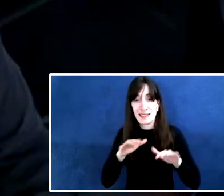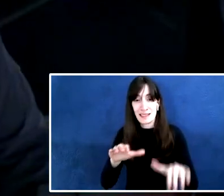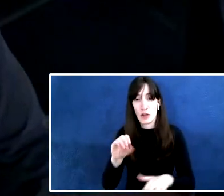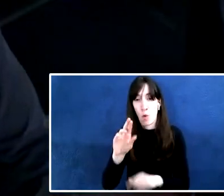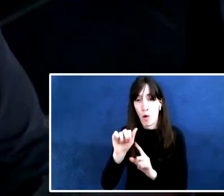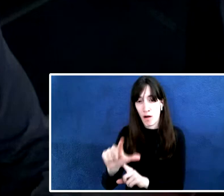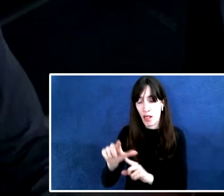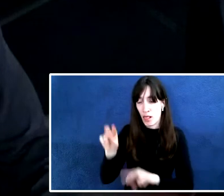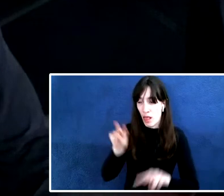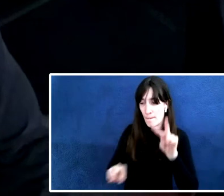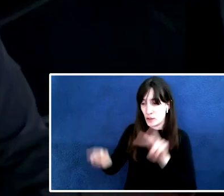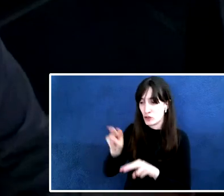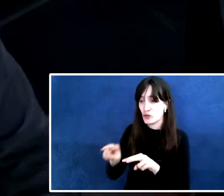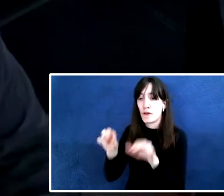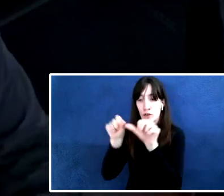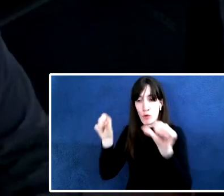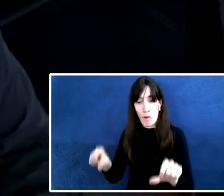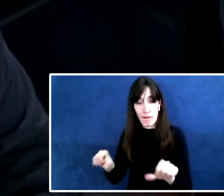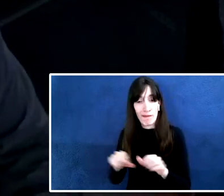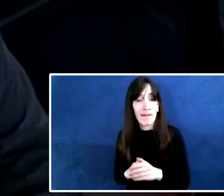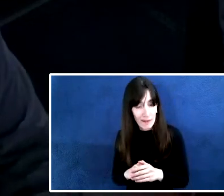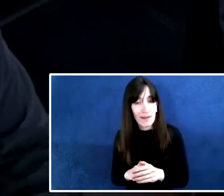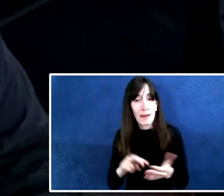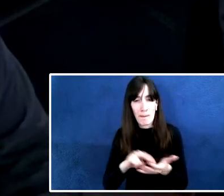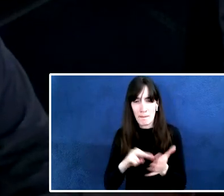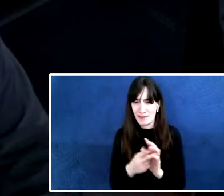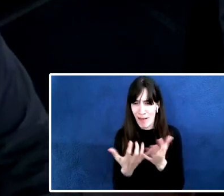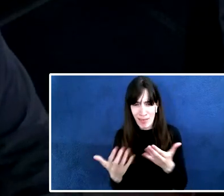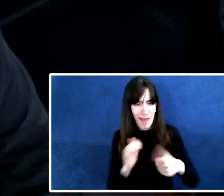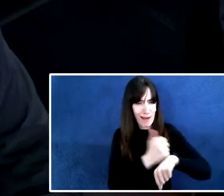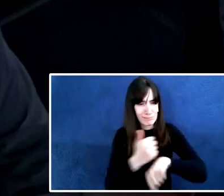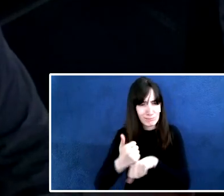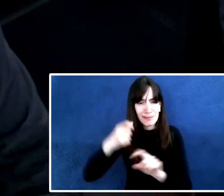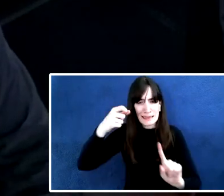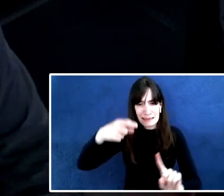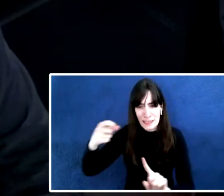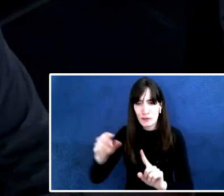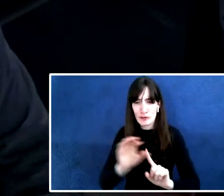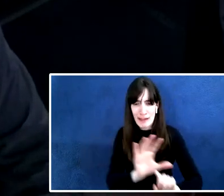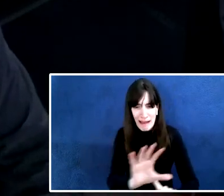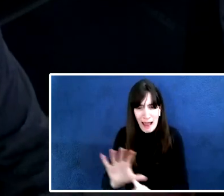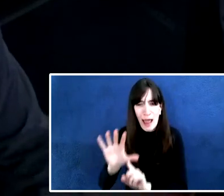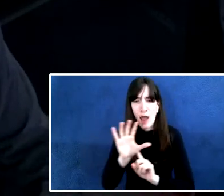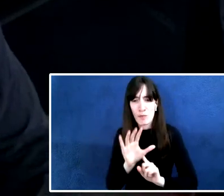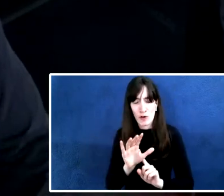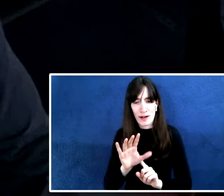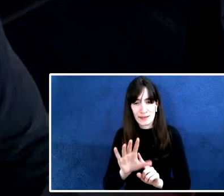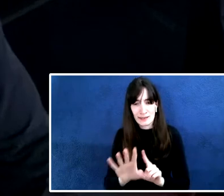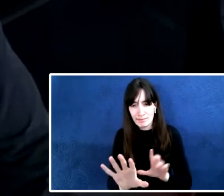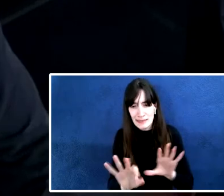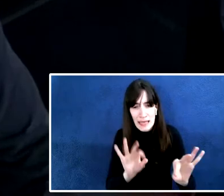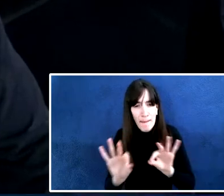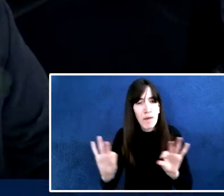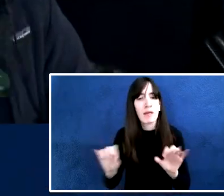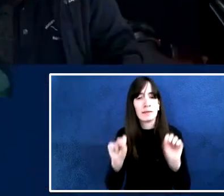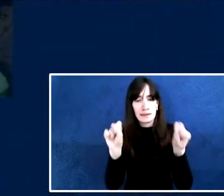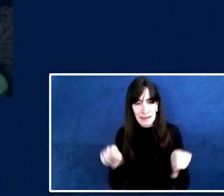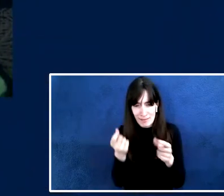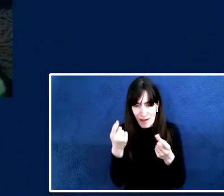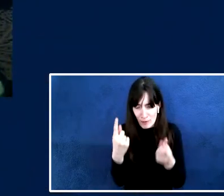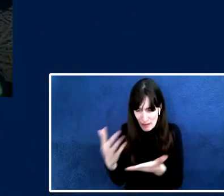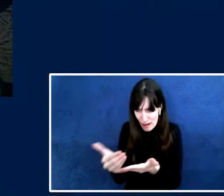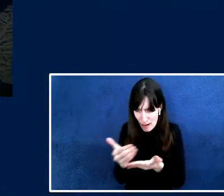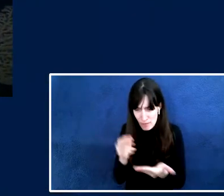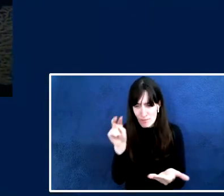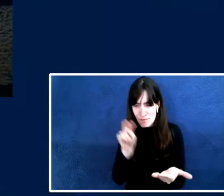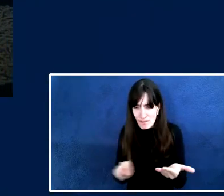And that includes all kinds of sensors and cameras and samplers that allow us to get a much better picture of exactly